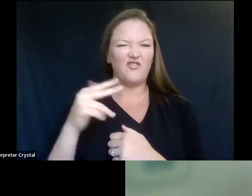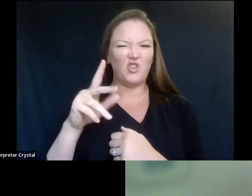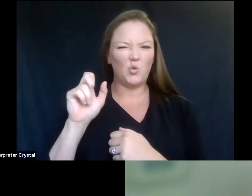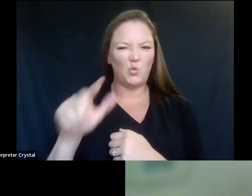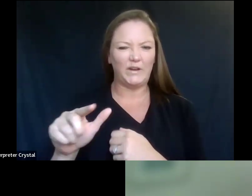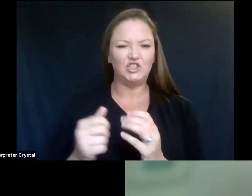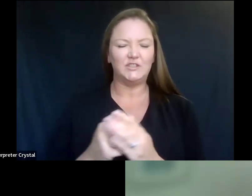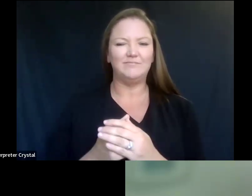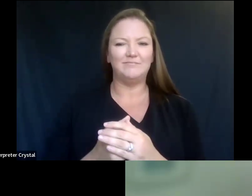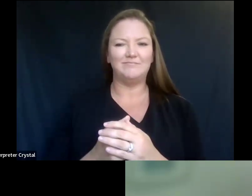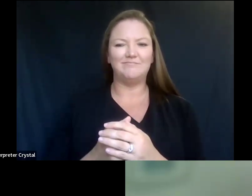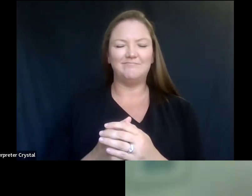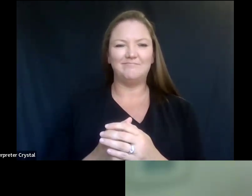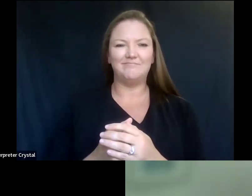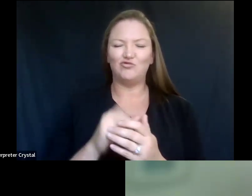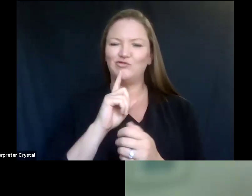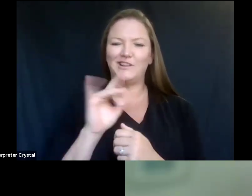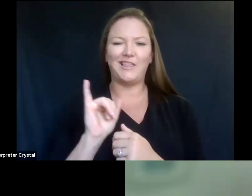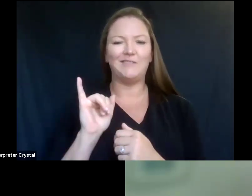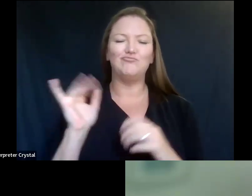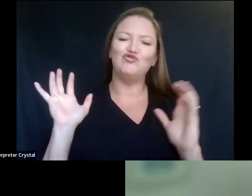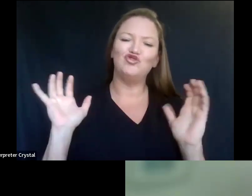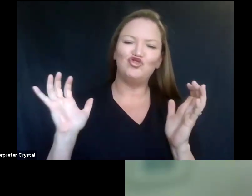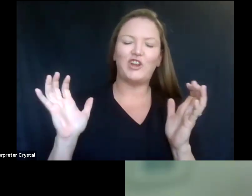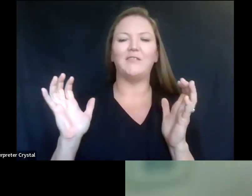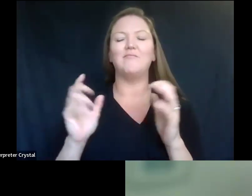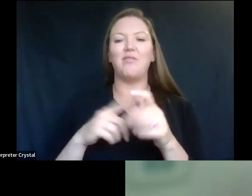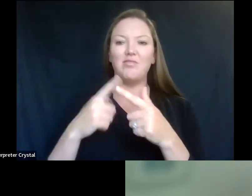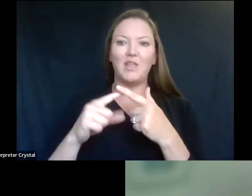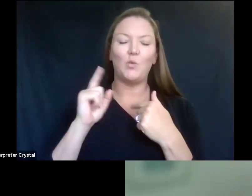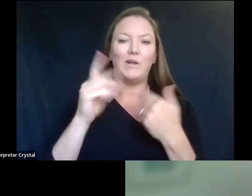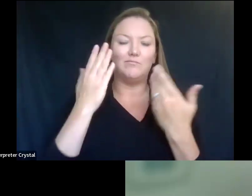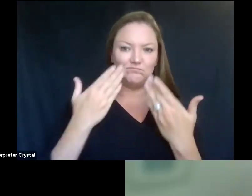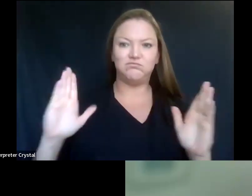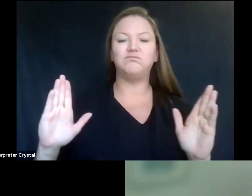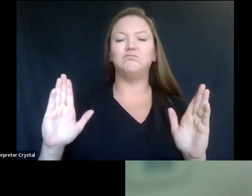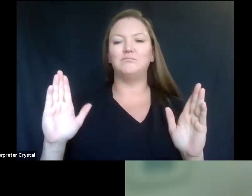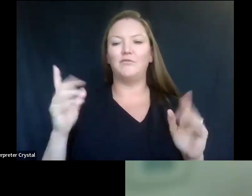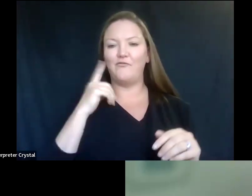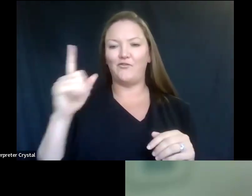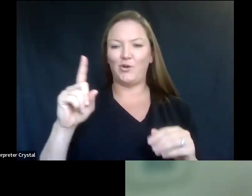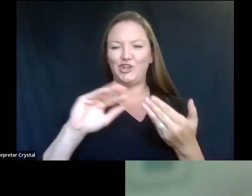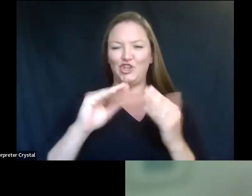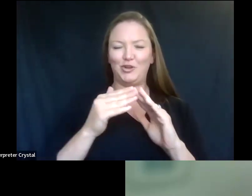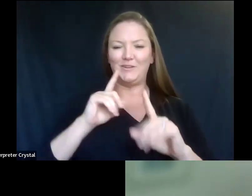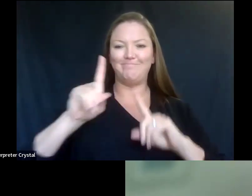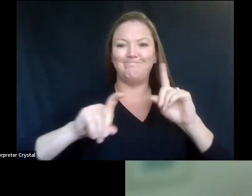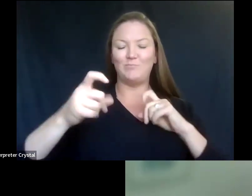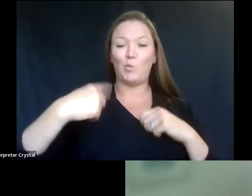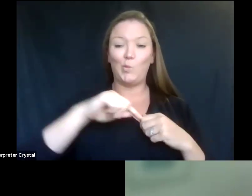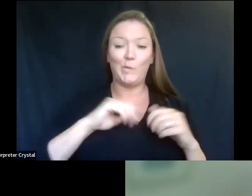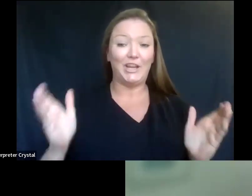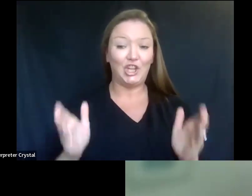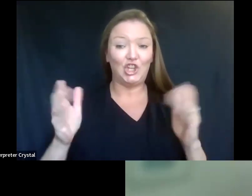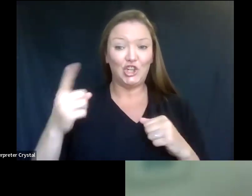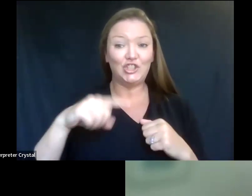fireside chat to prime that, but then really want to open it up to the community. So community would encourage you,